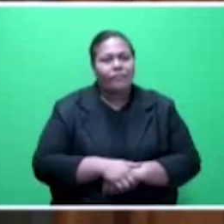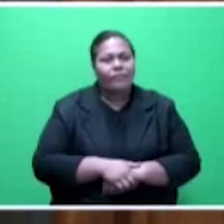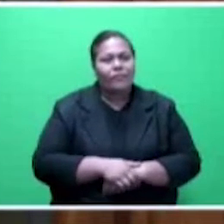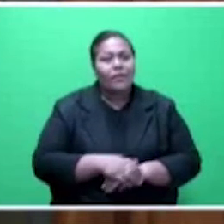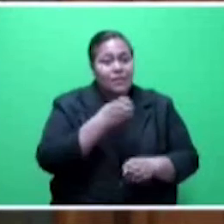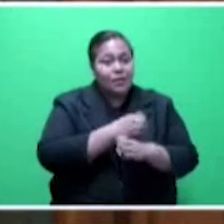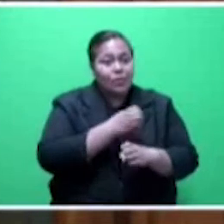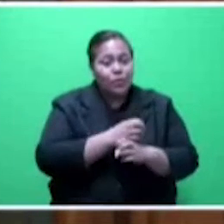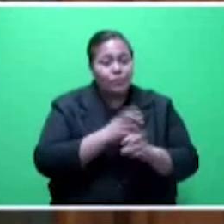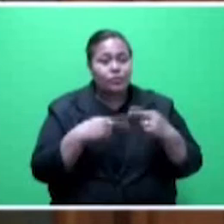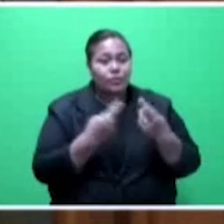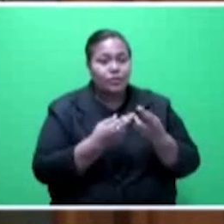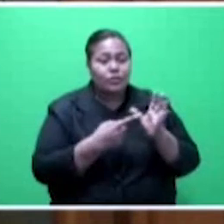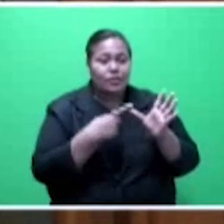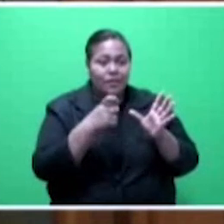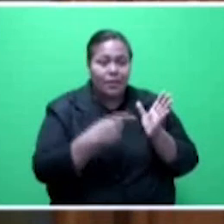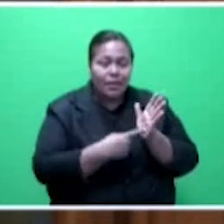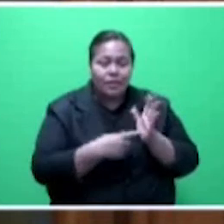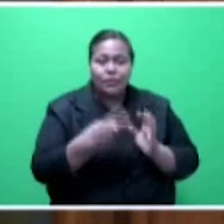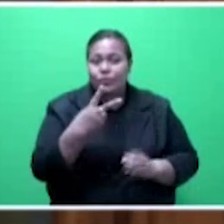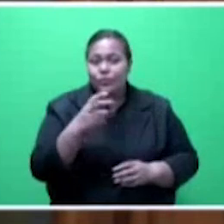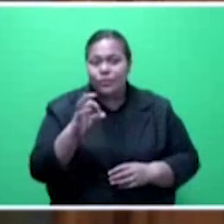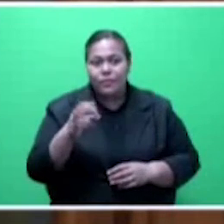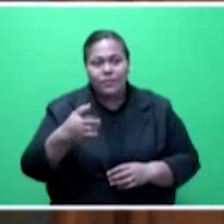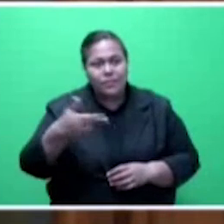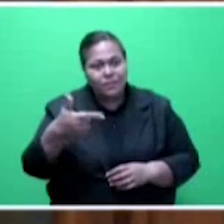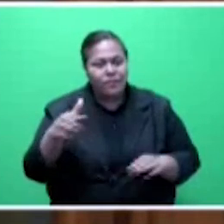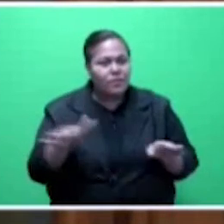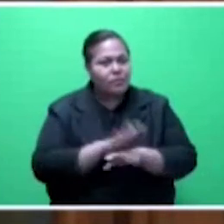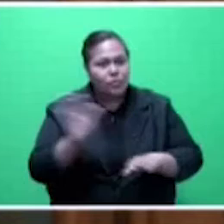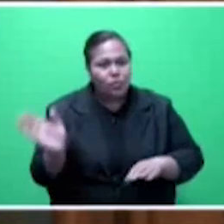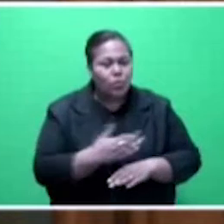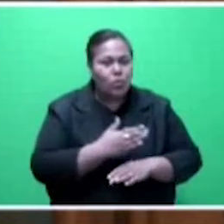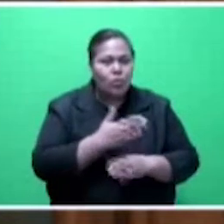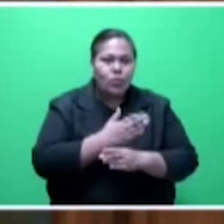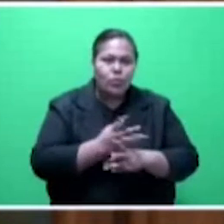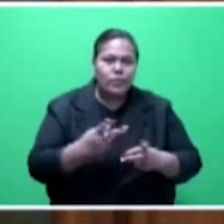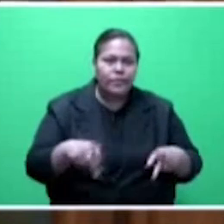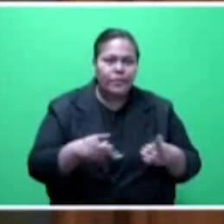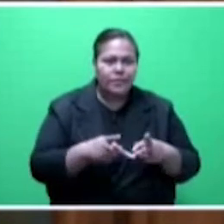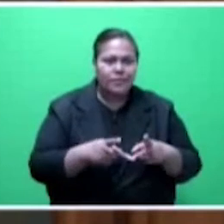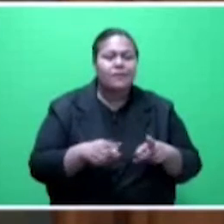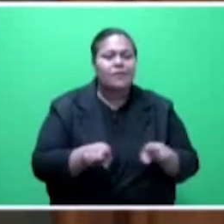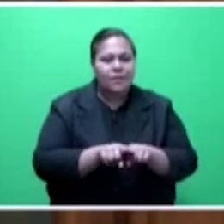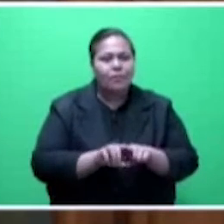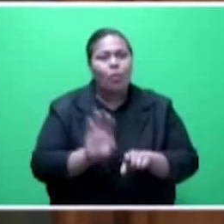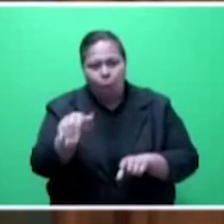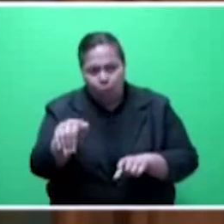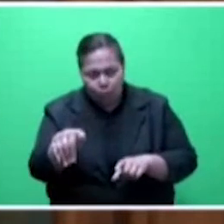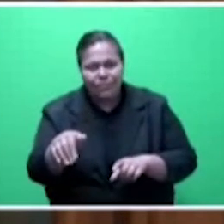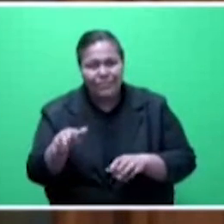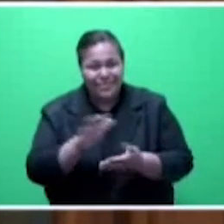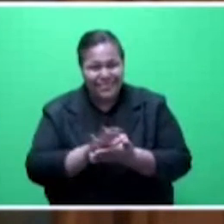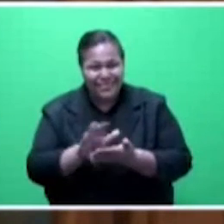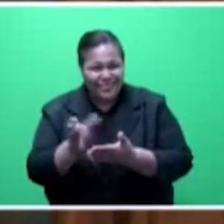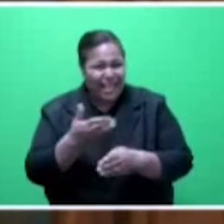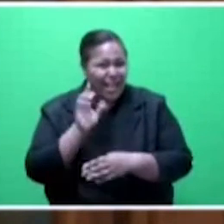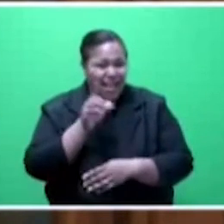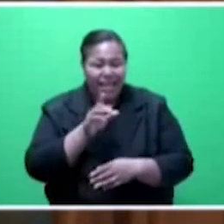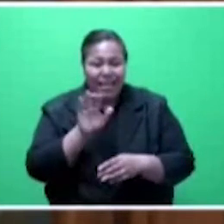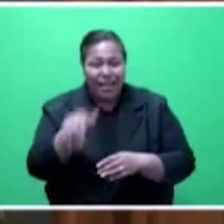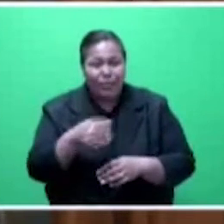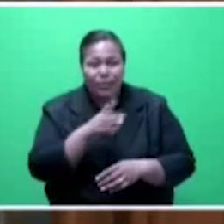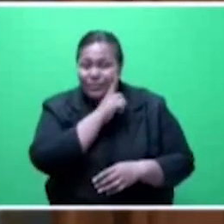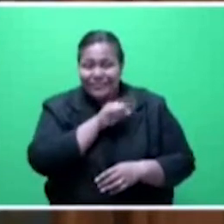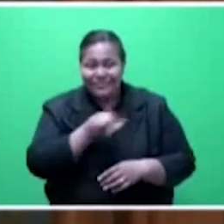2007 covers all workplaces, including the informal sector, such as domestic workers. Mr. Speaker, sir,